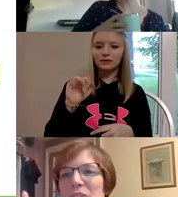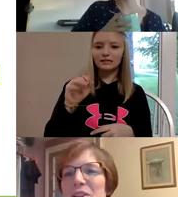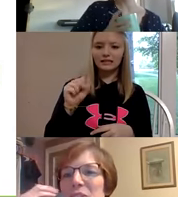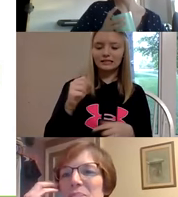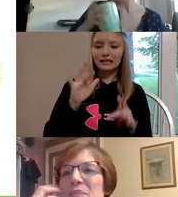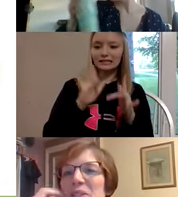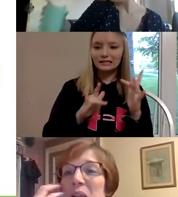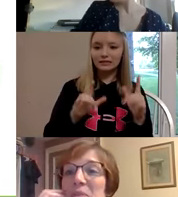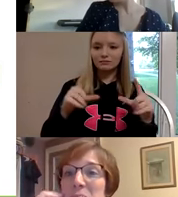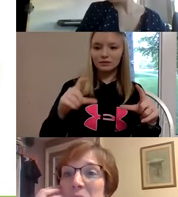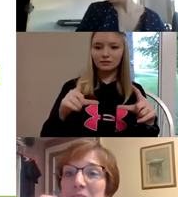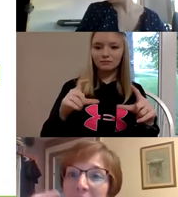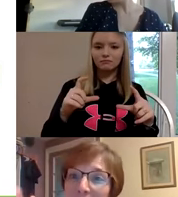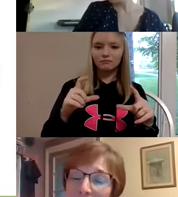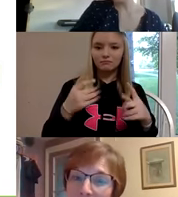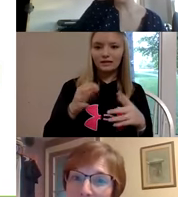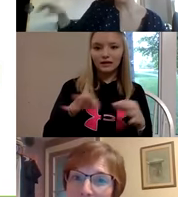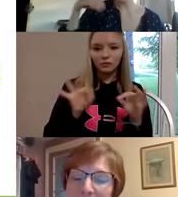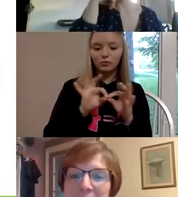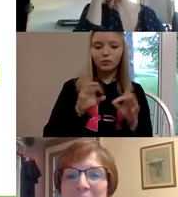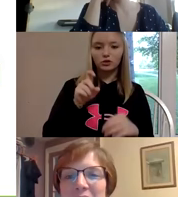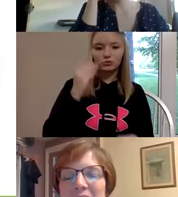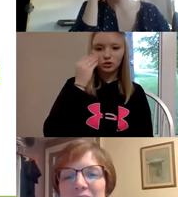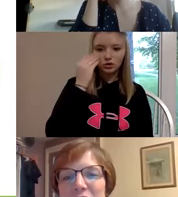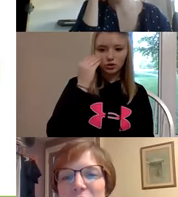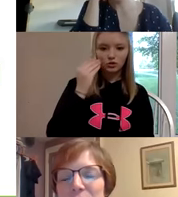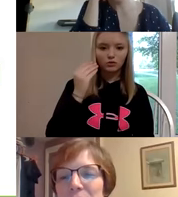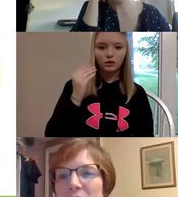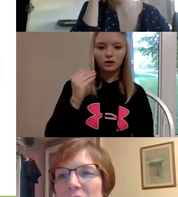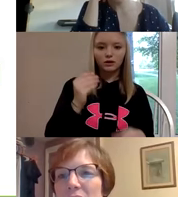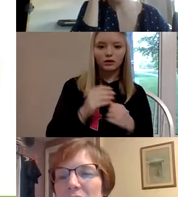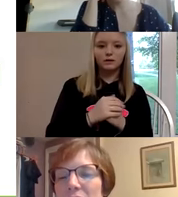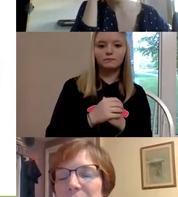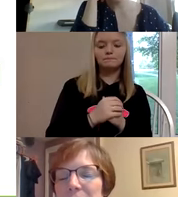a whole section that's kind of important that you should know about. So